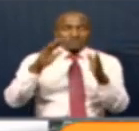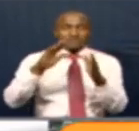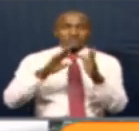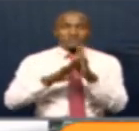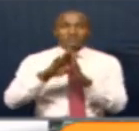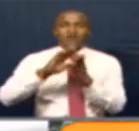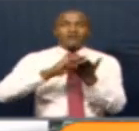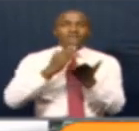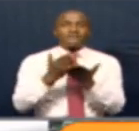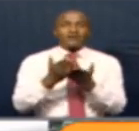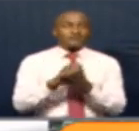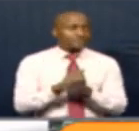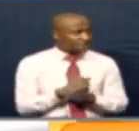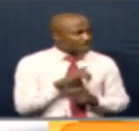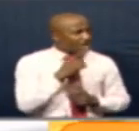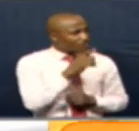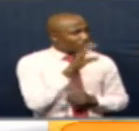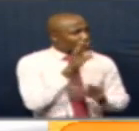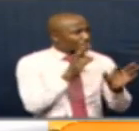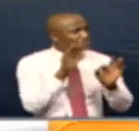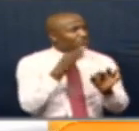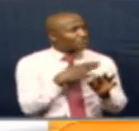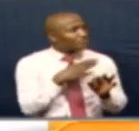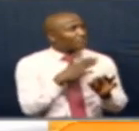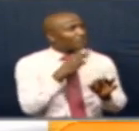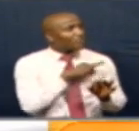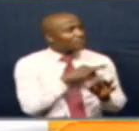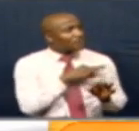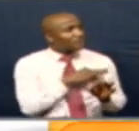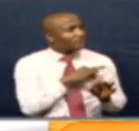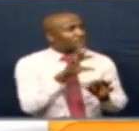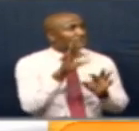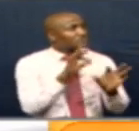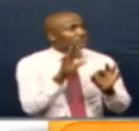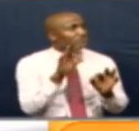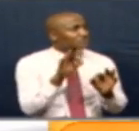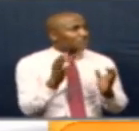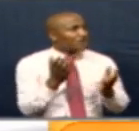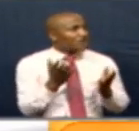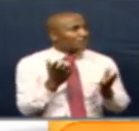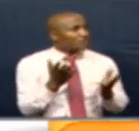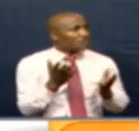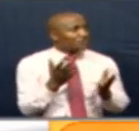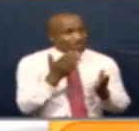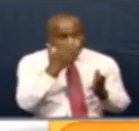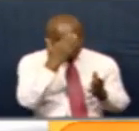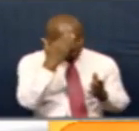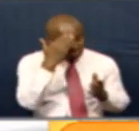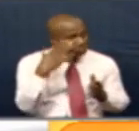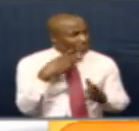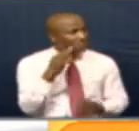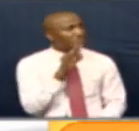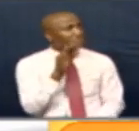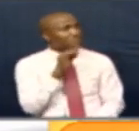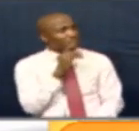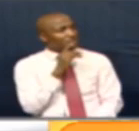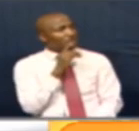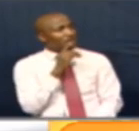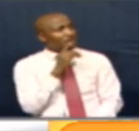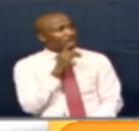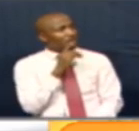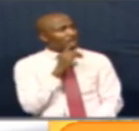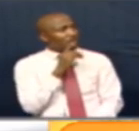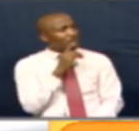so how will you identify, who actually qualifies for these houses? Because the first thing that comes up is that you will find